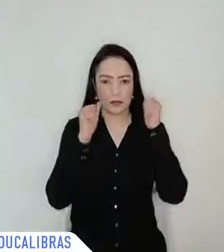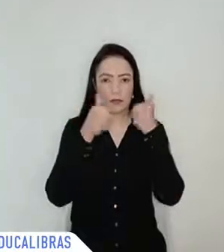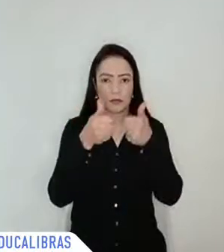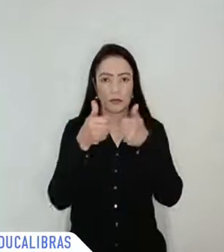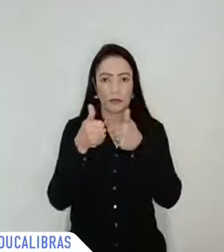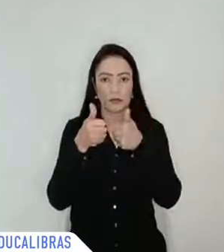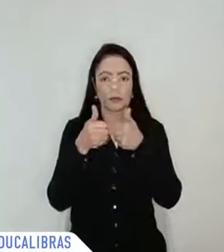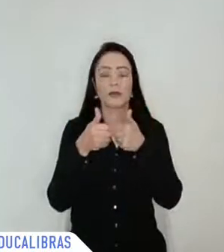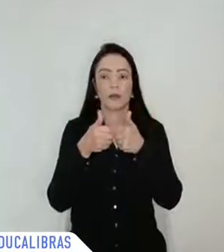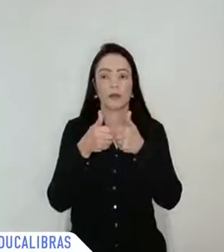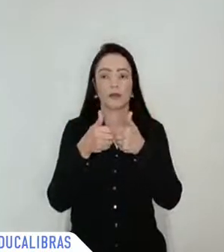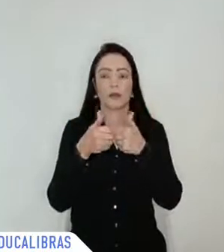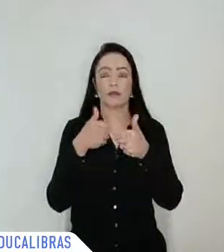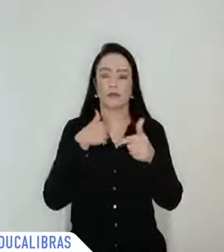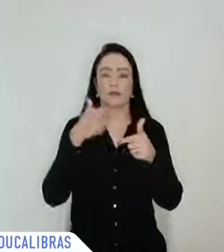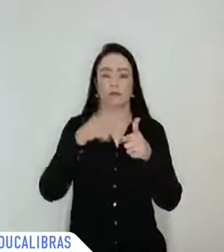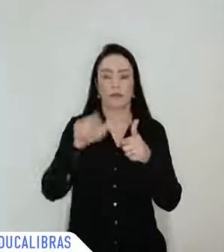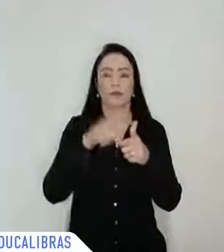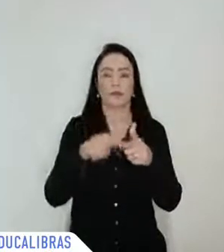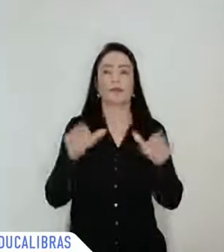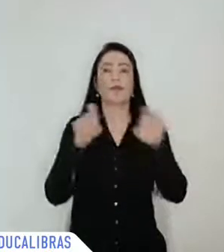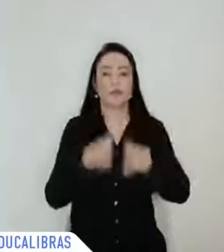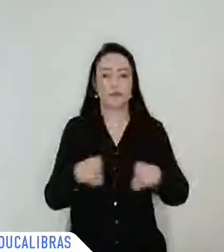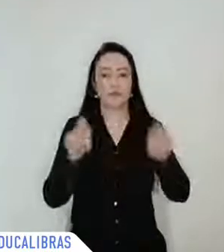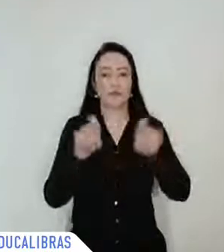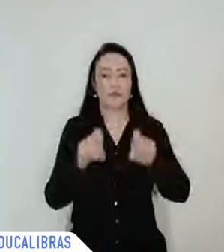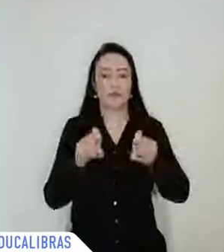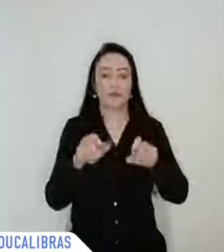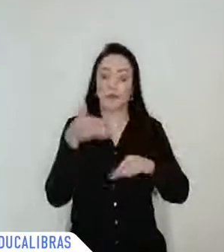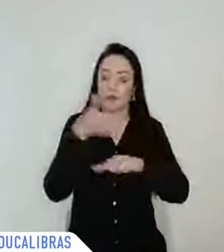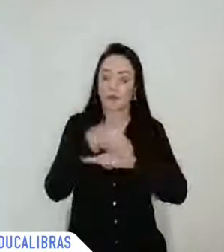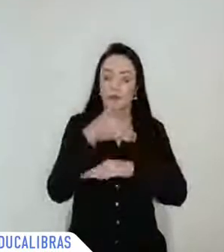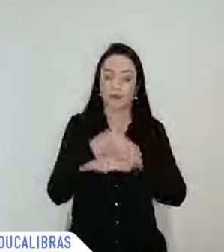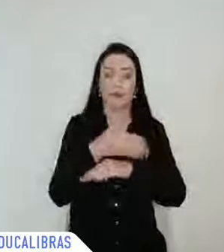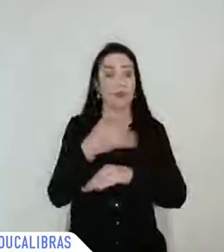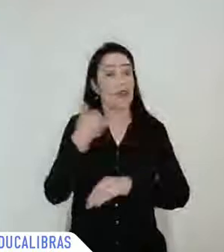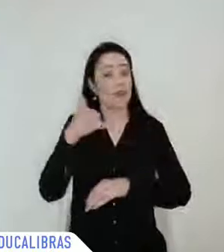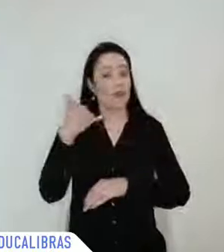Marcelo Freixo. I hope you are